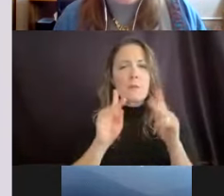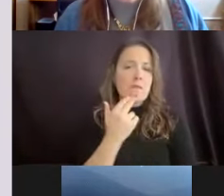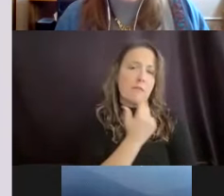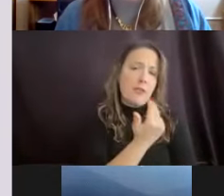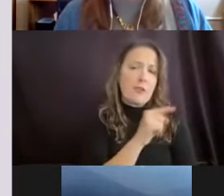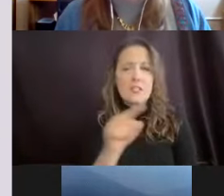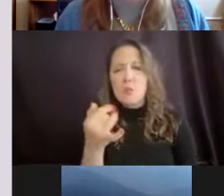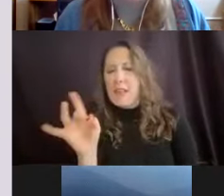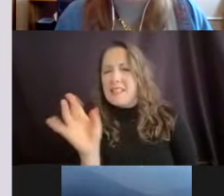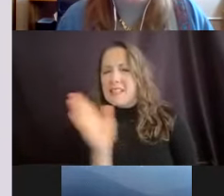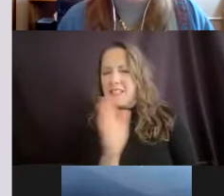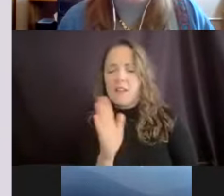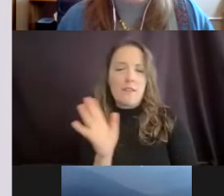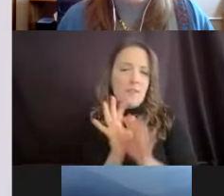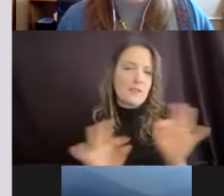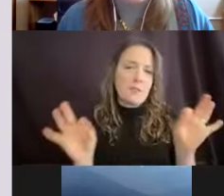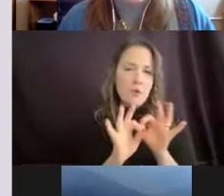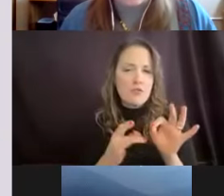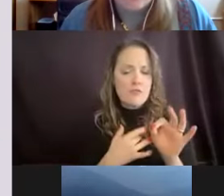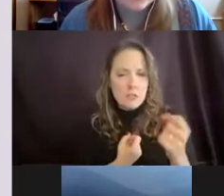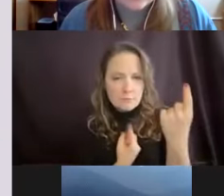18 bracket. Um,